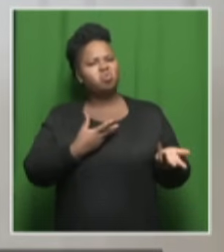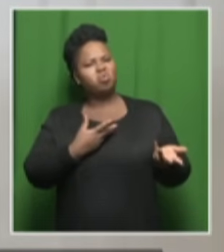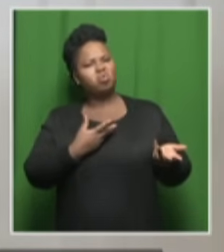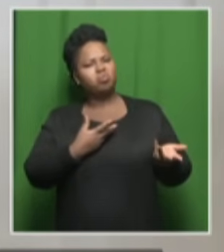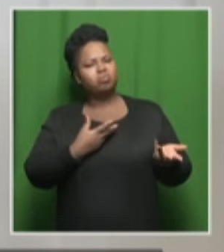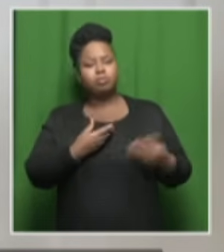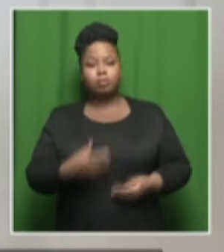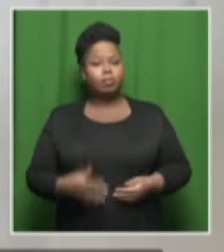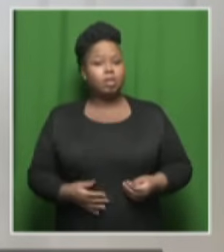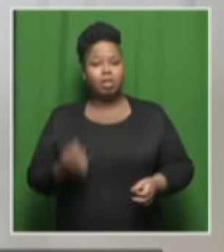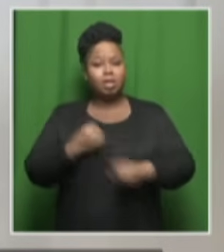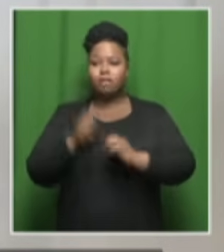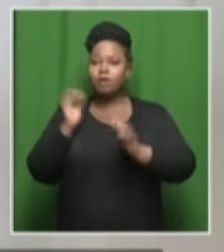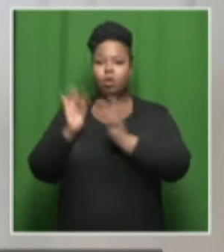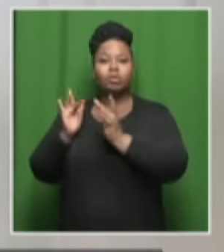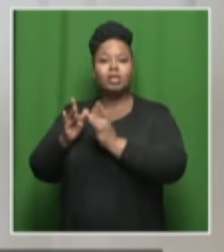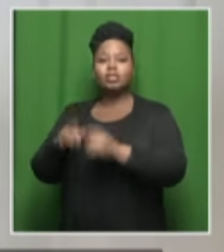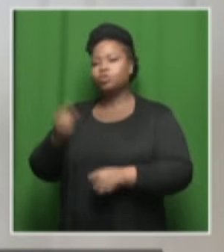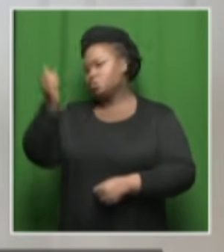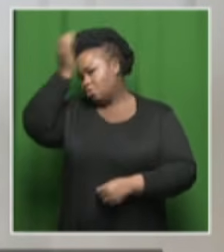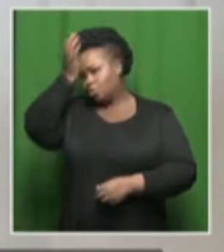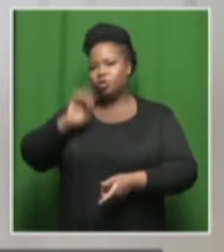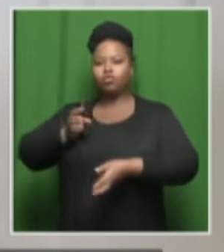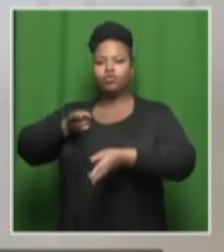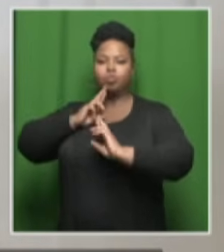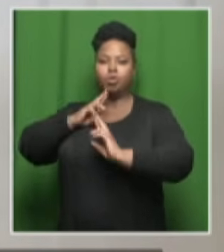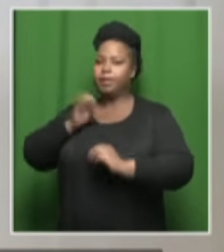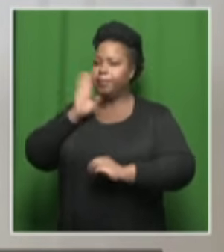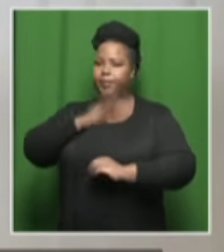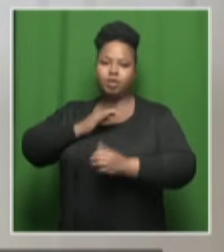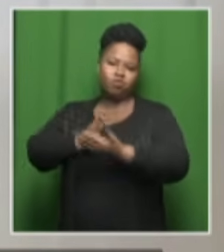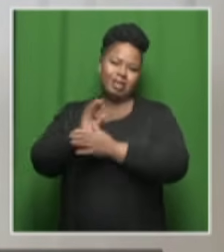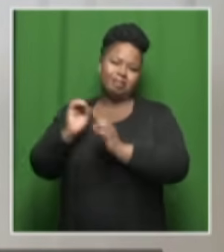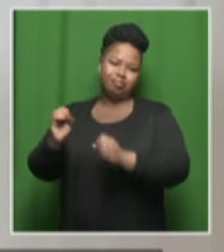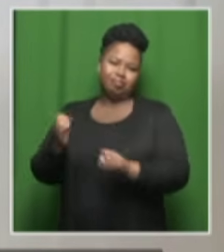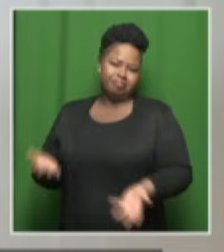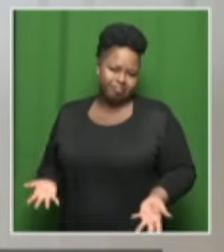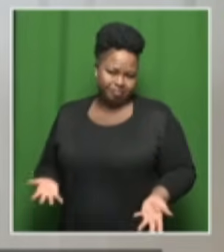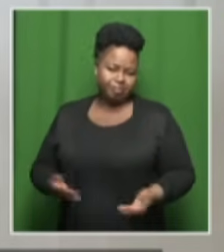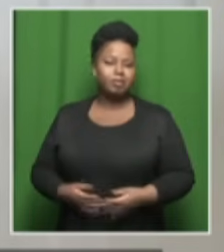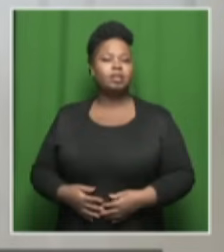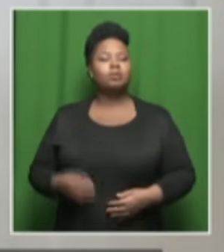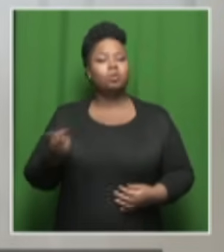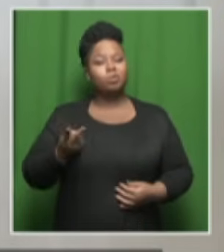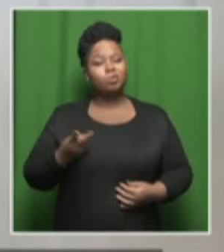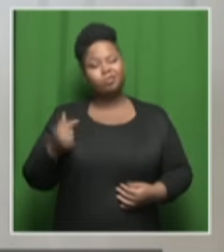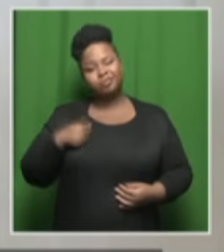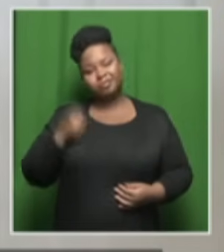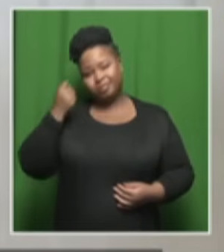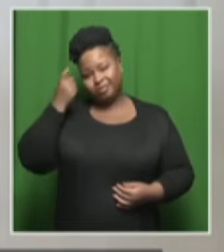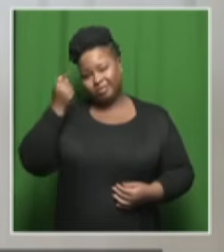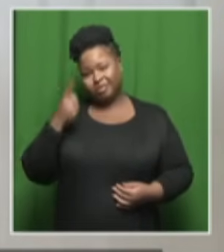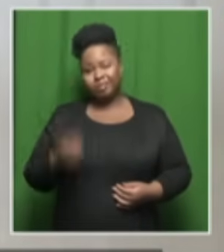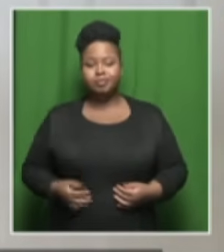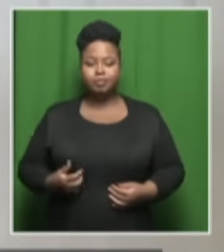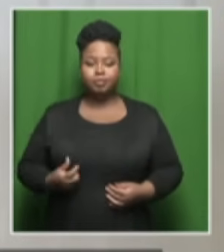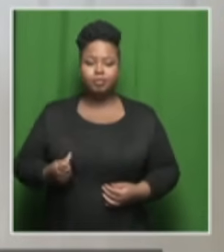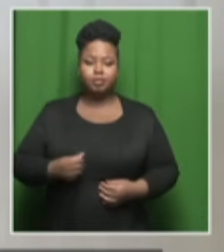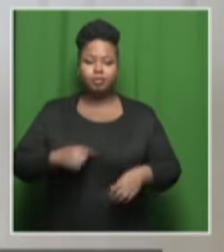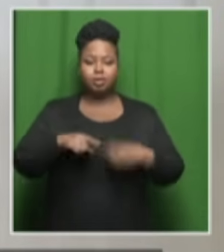procedural flaw that might have taken place. And then another one, in which, even though I do understand where they are going with